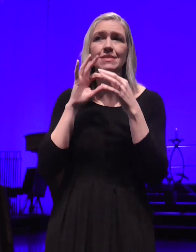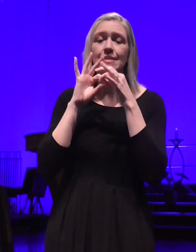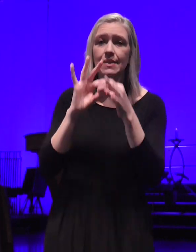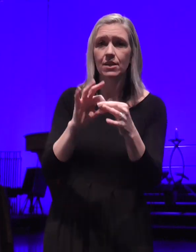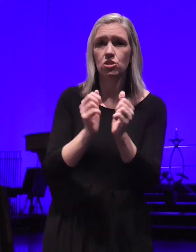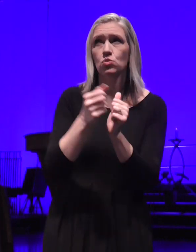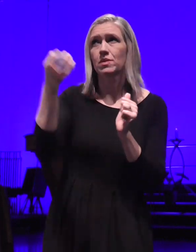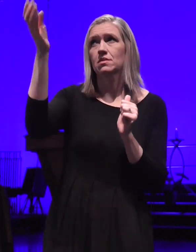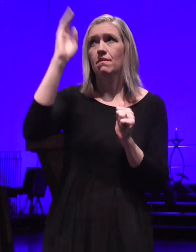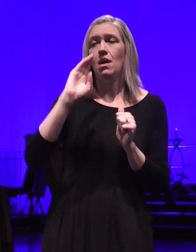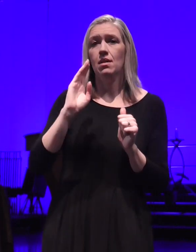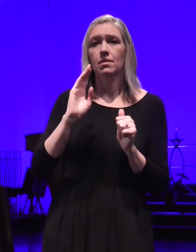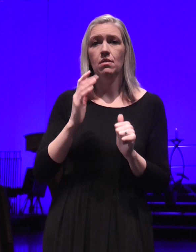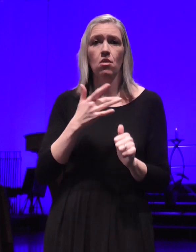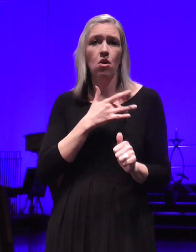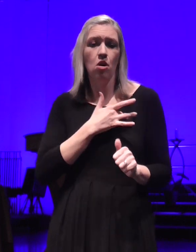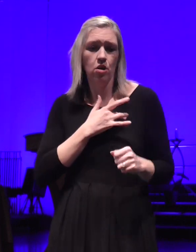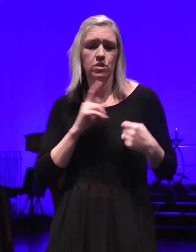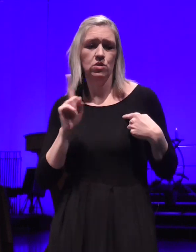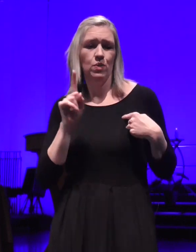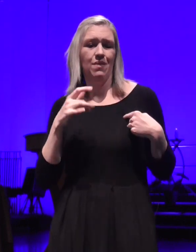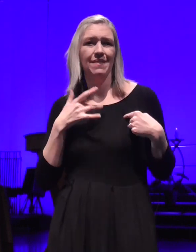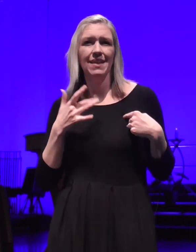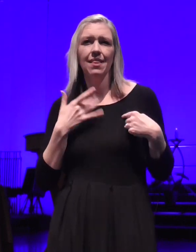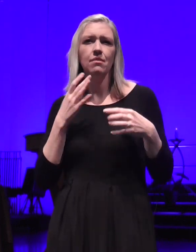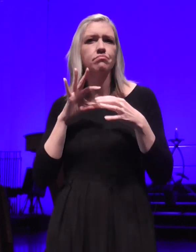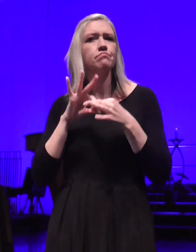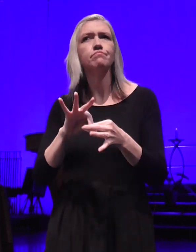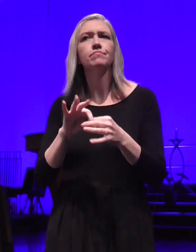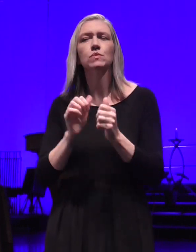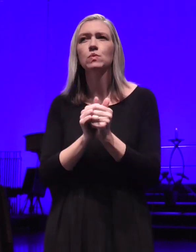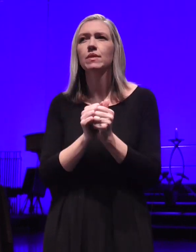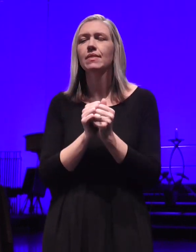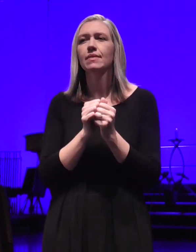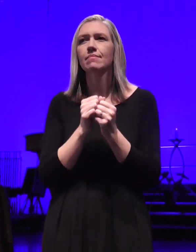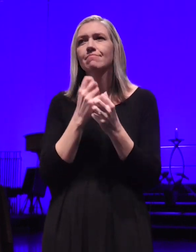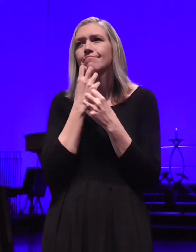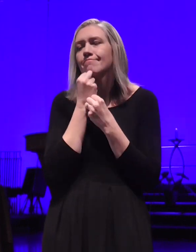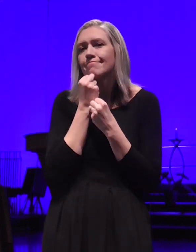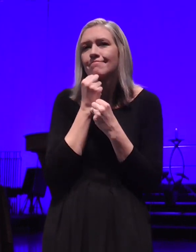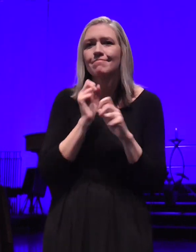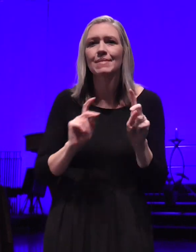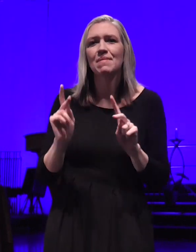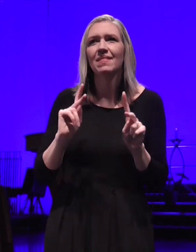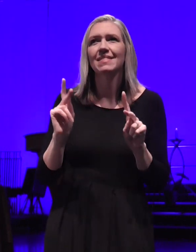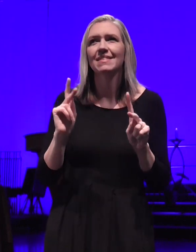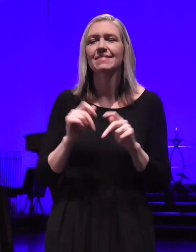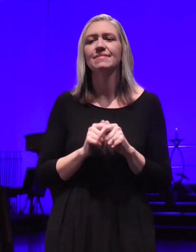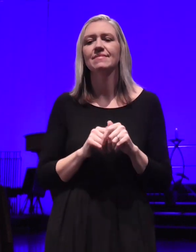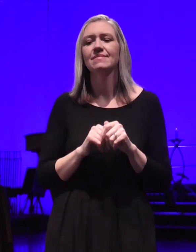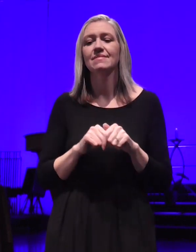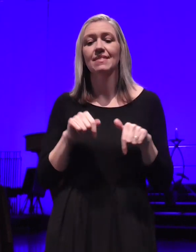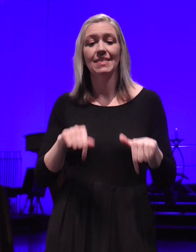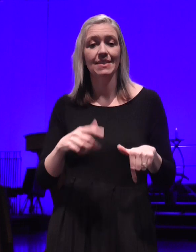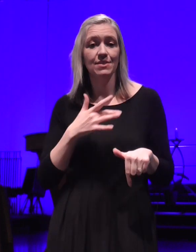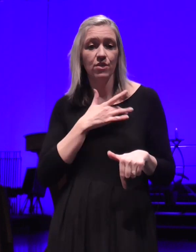with the divine. In our heart, we feel our connection with all of our loved ones. In this